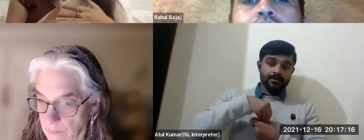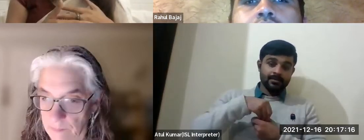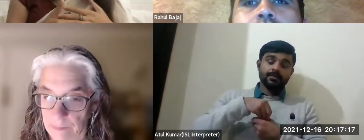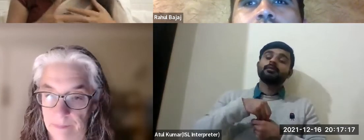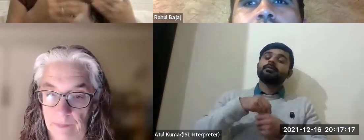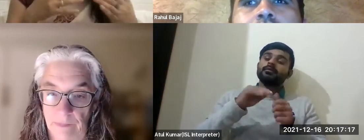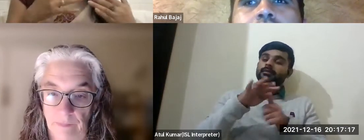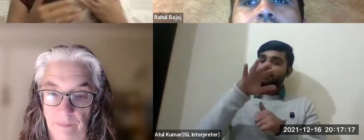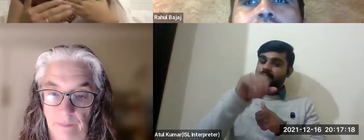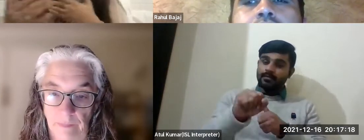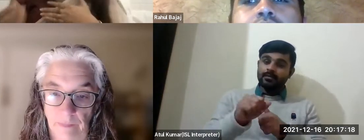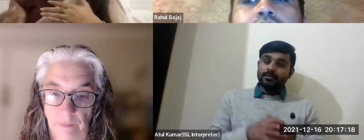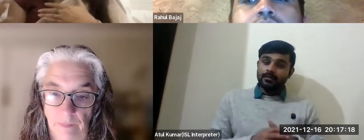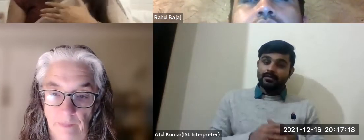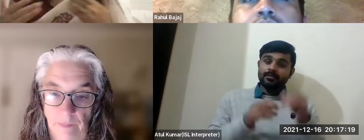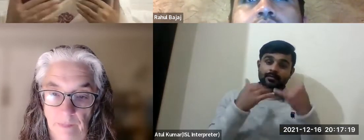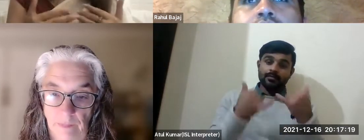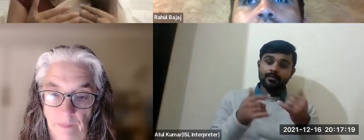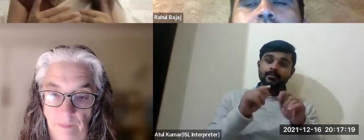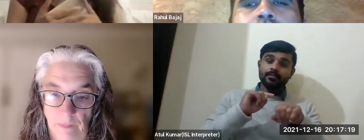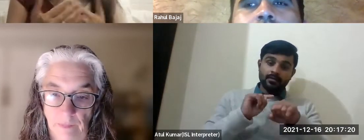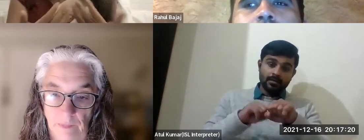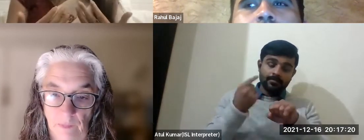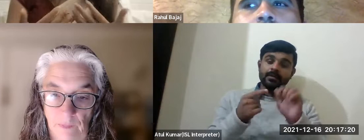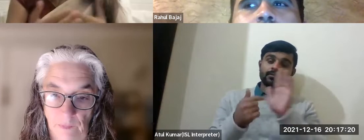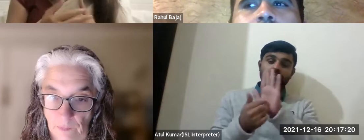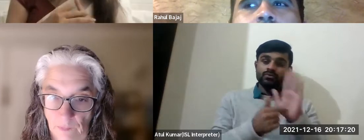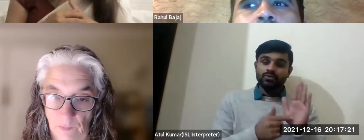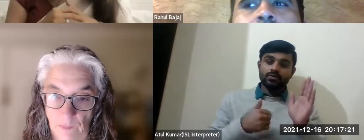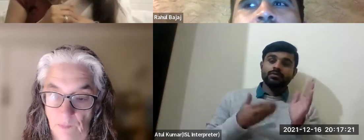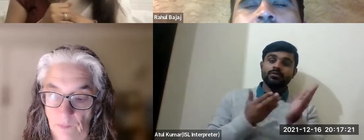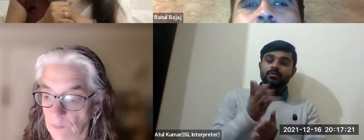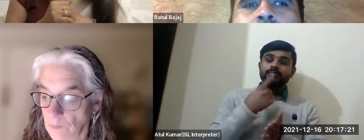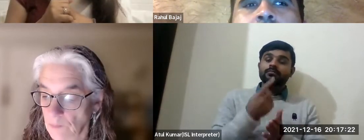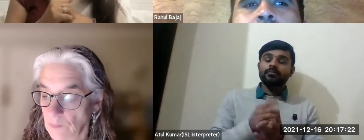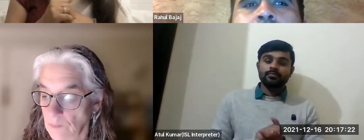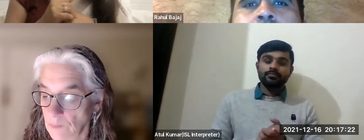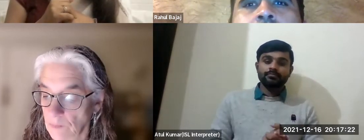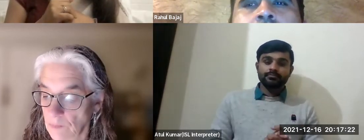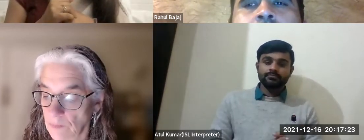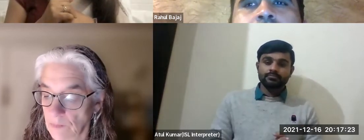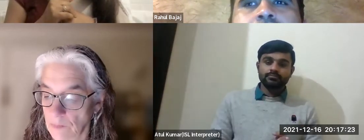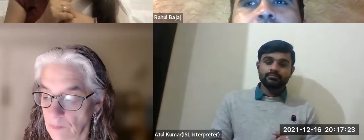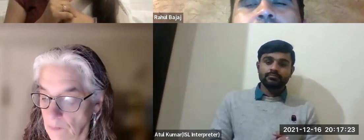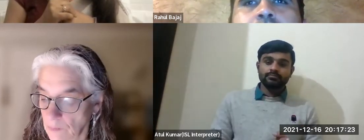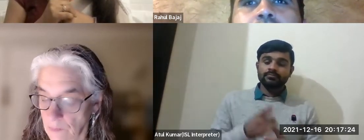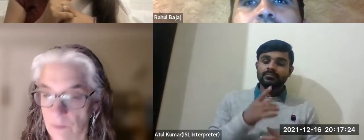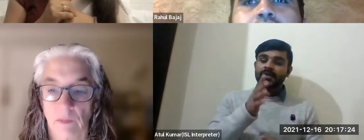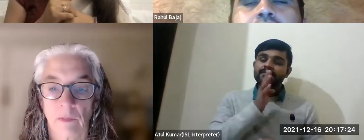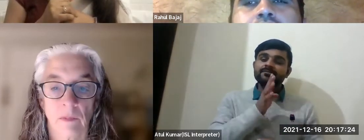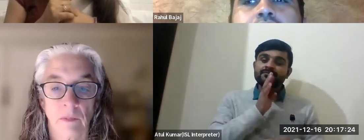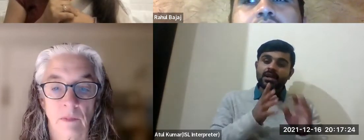accessibility, and Right. now we've got that opportunity to show. And I've always said this from an You're India. again, your voice is coming